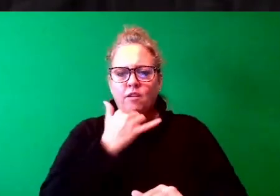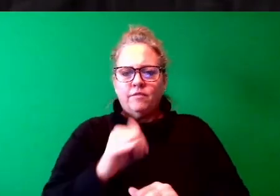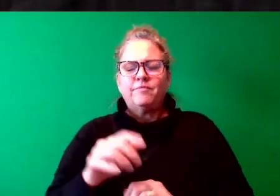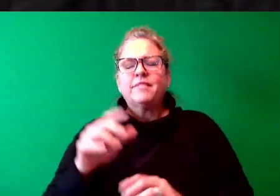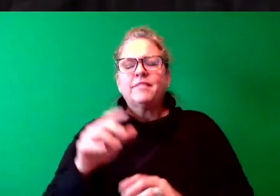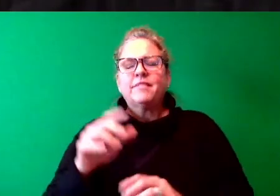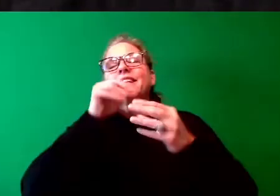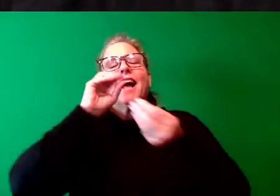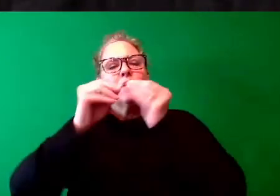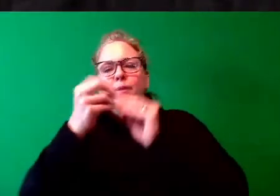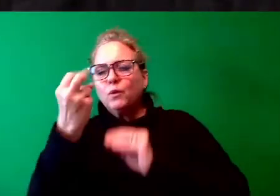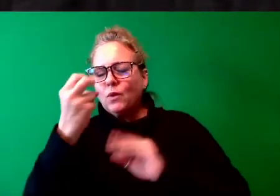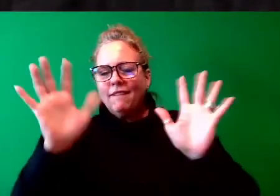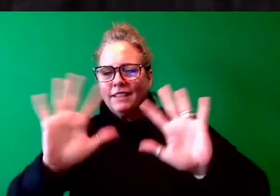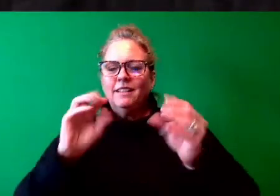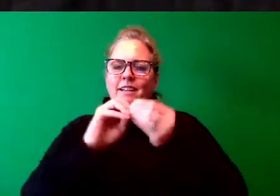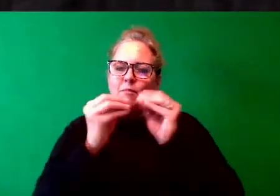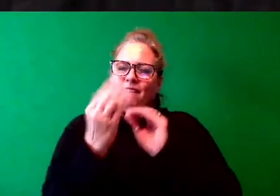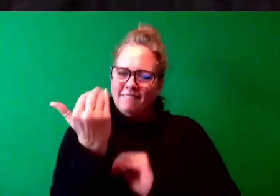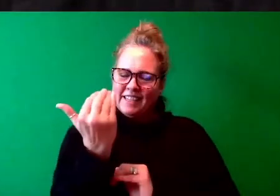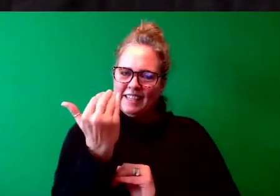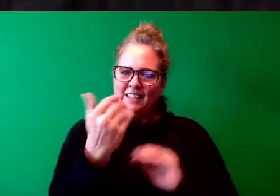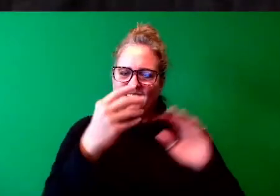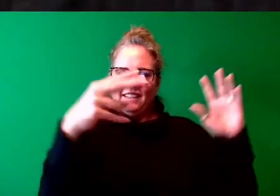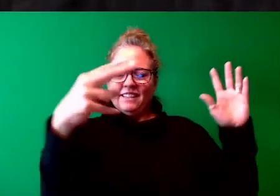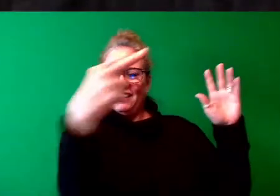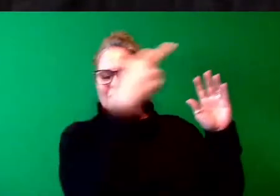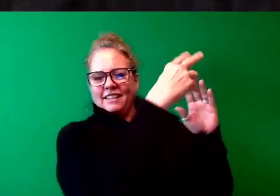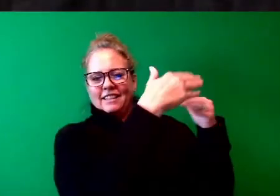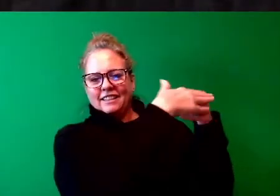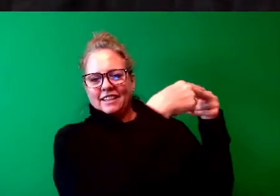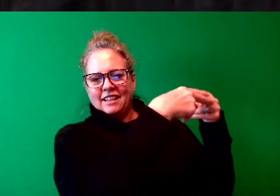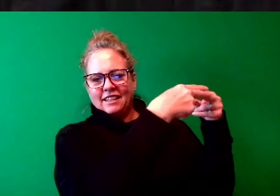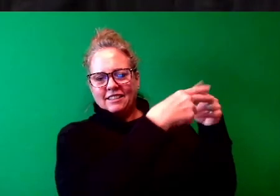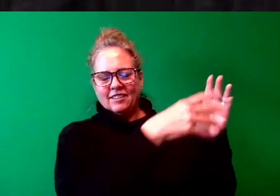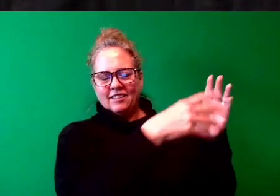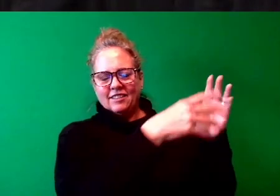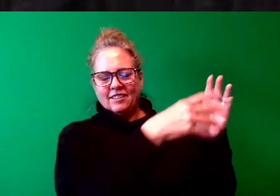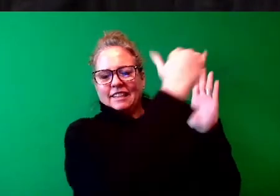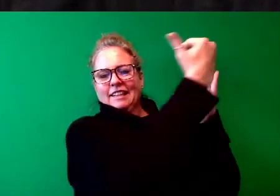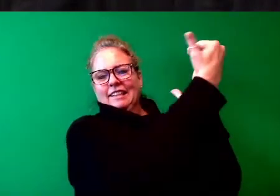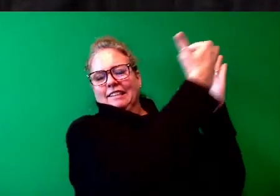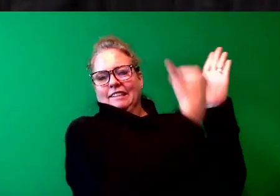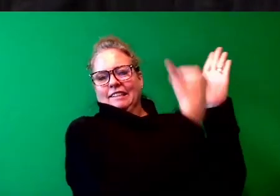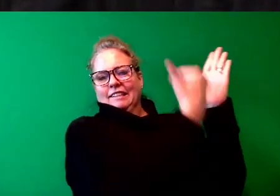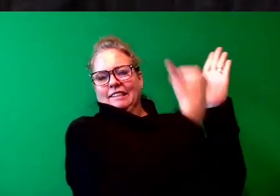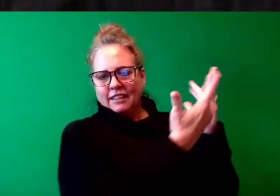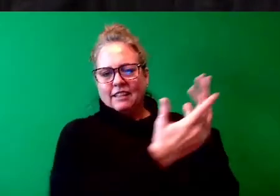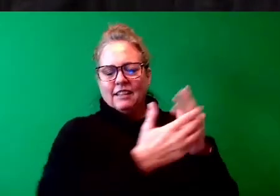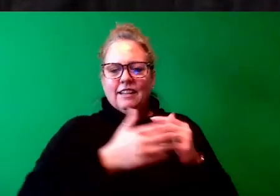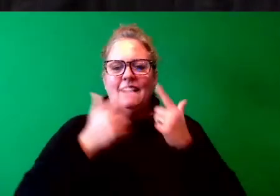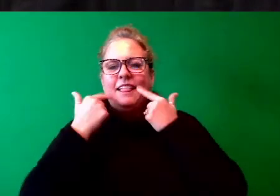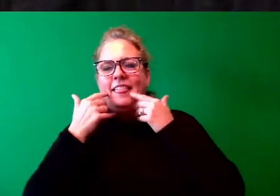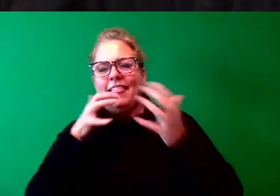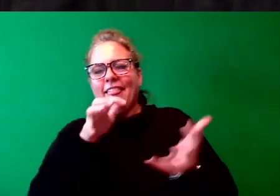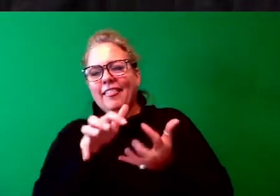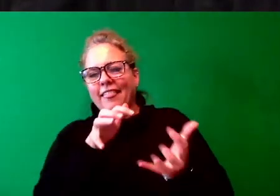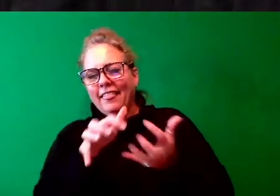Slide numbers are kind of a little off. Doing a good job. Thank you for your flexibility, everyone. I appreciate that, guys.